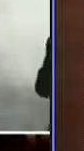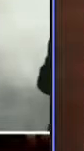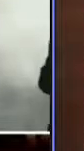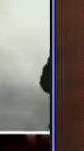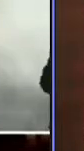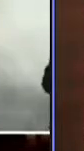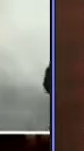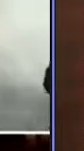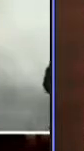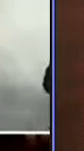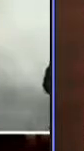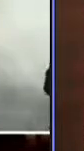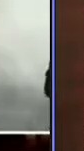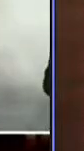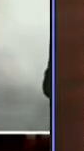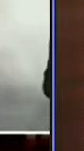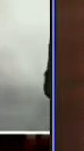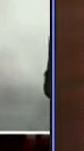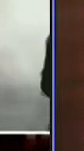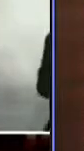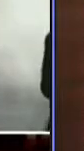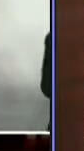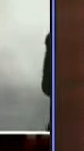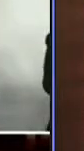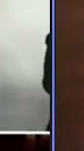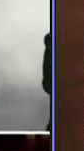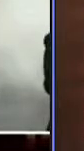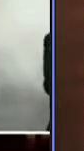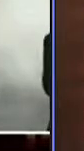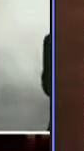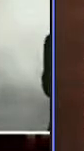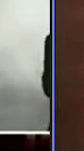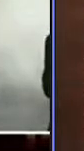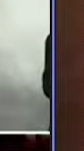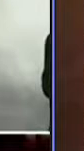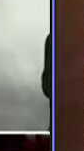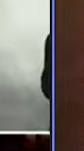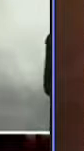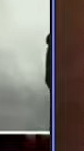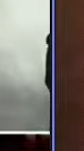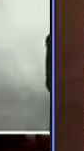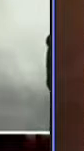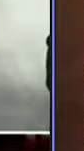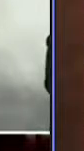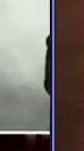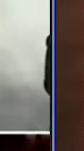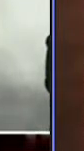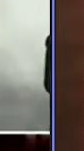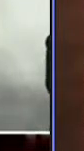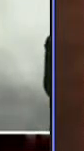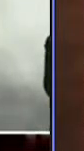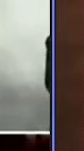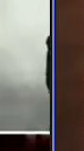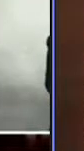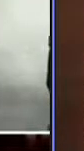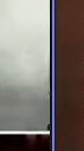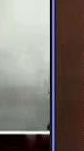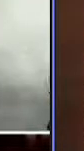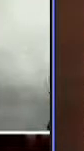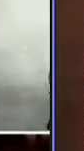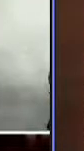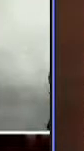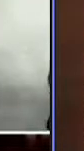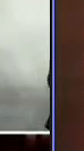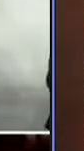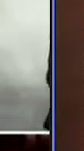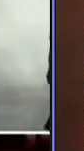aforementioned challenges, in the first quarter, the department successfully achieved 93% of the overall performance indicators. In a nutshell,